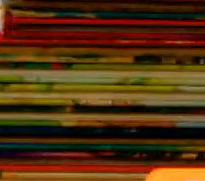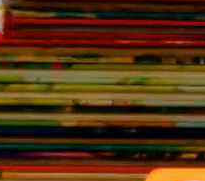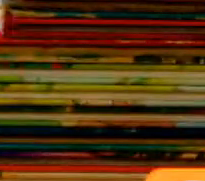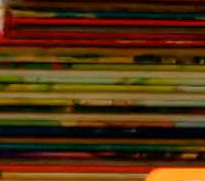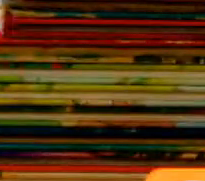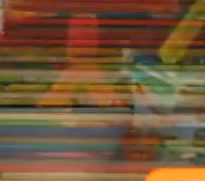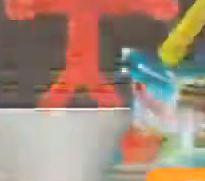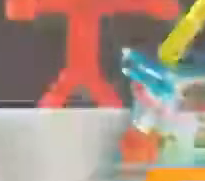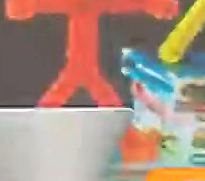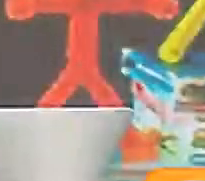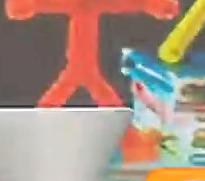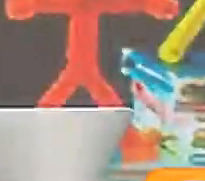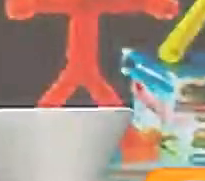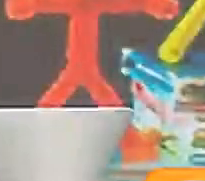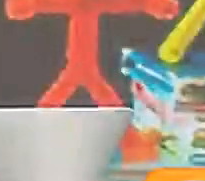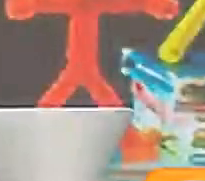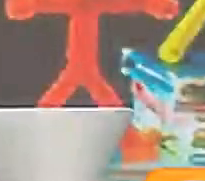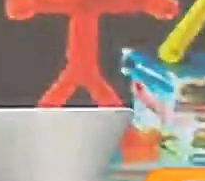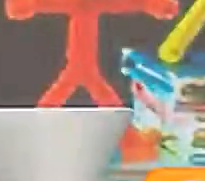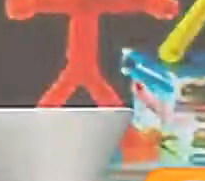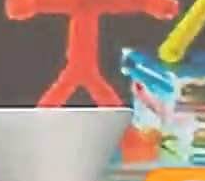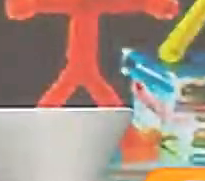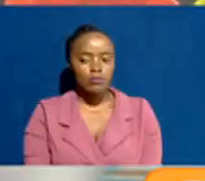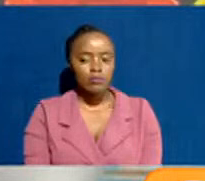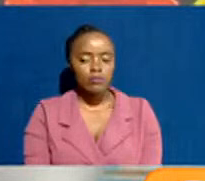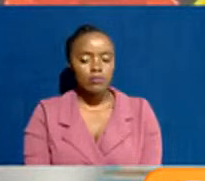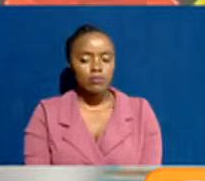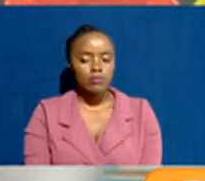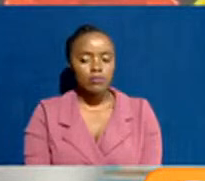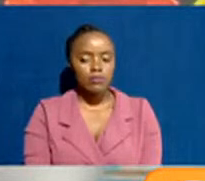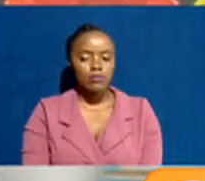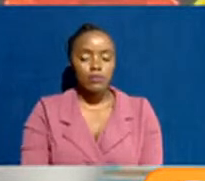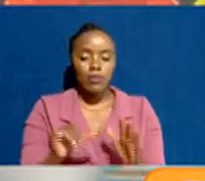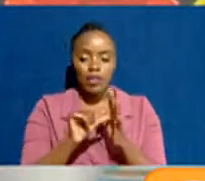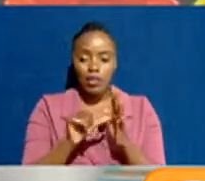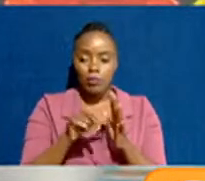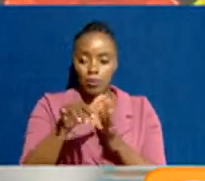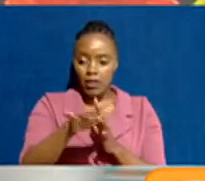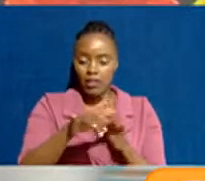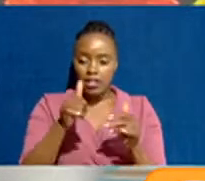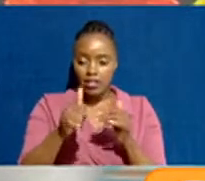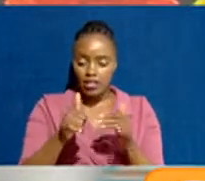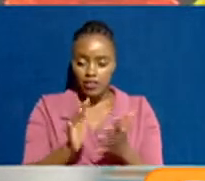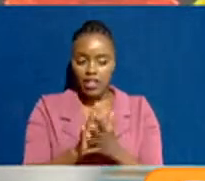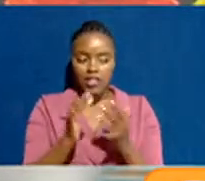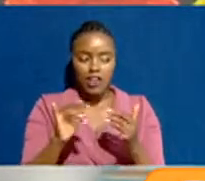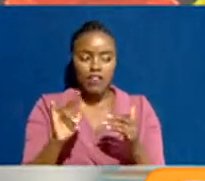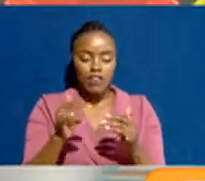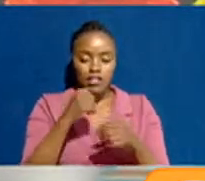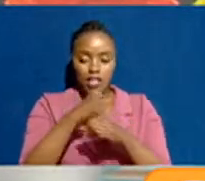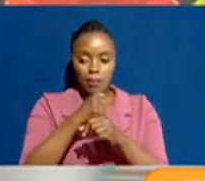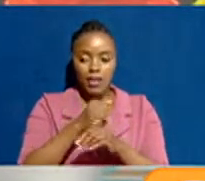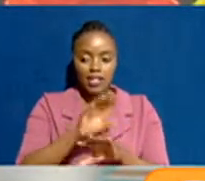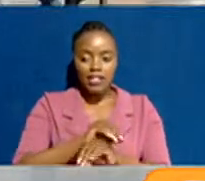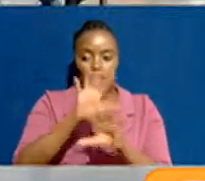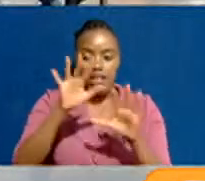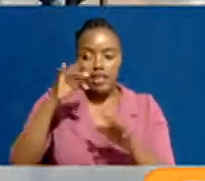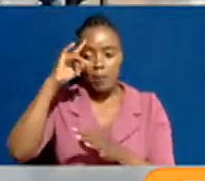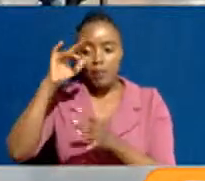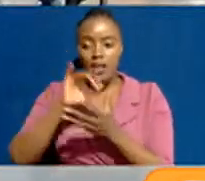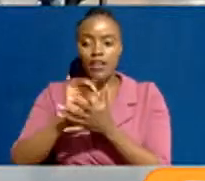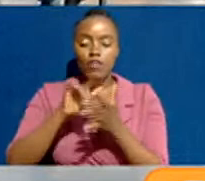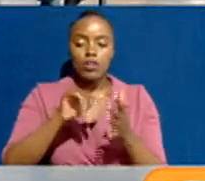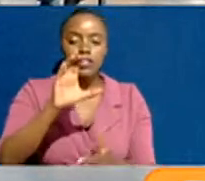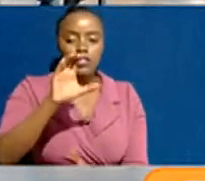implementing CBC the way it should have been done? Is that where the problem is? Now, first, let me make it very clear that I believe CBC